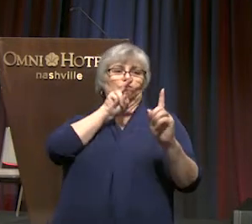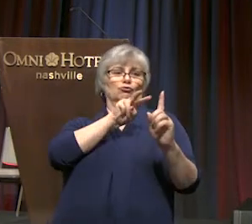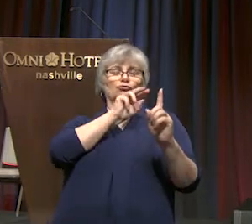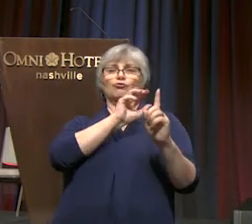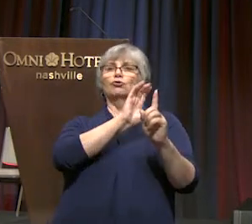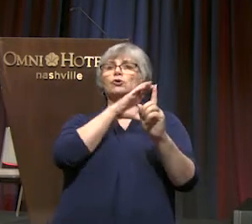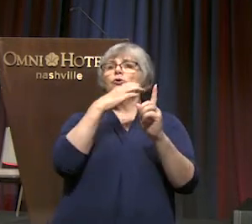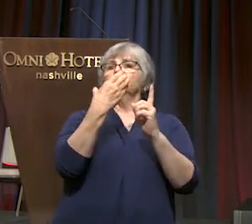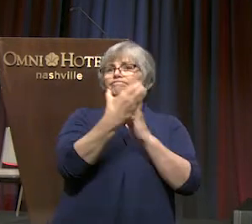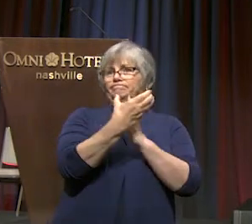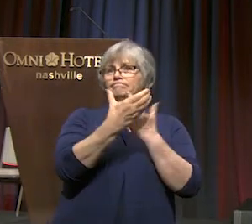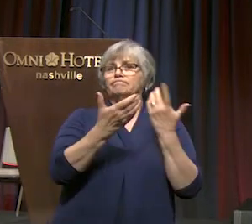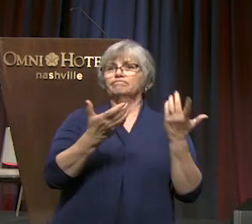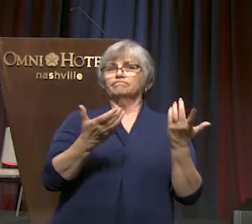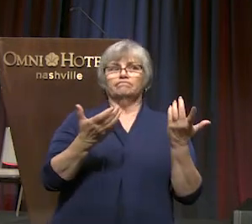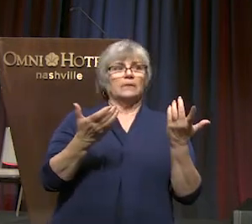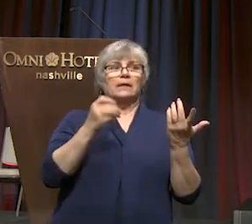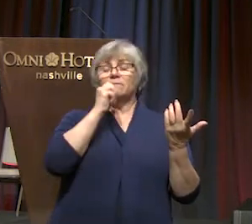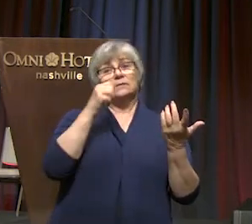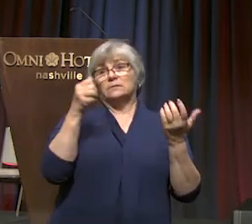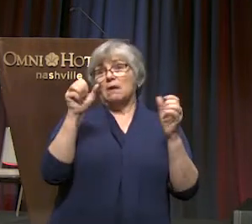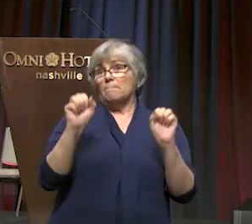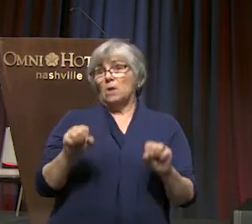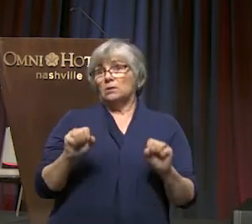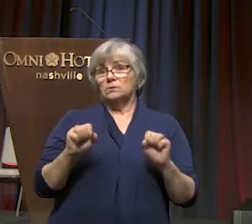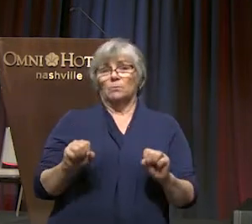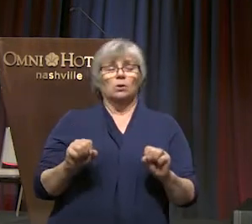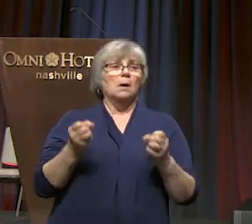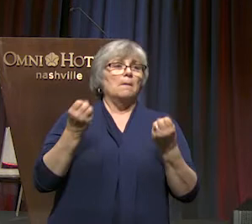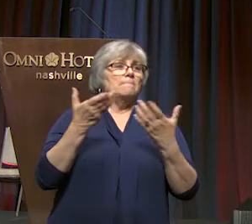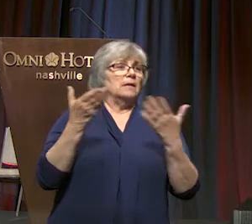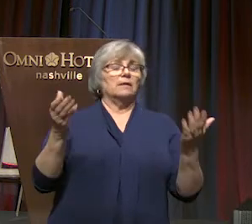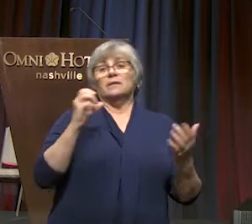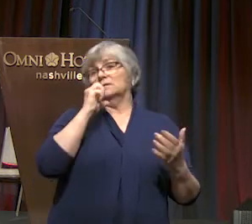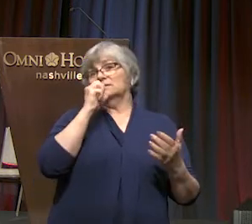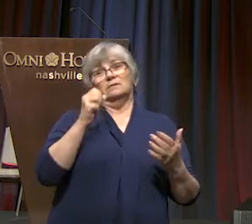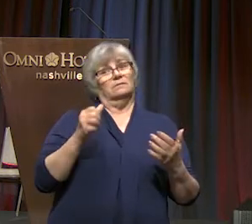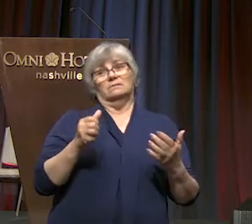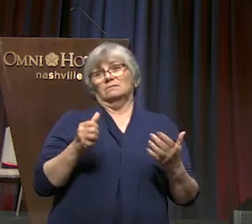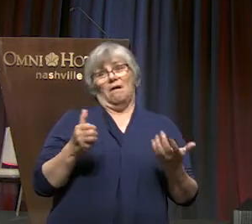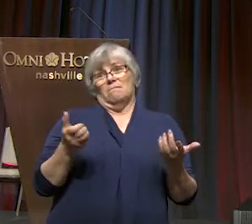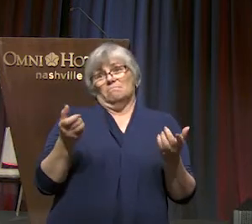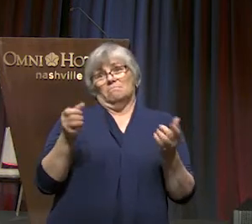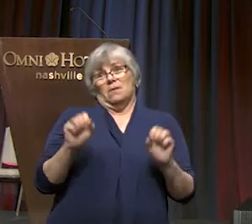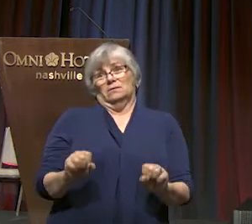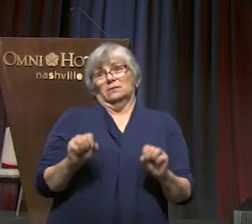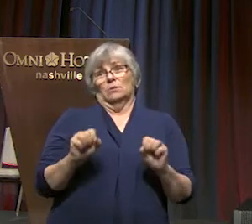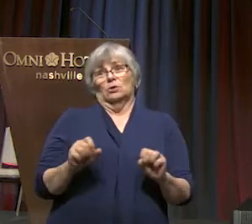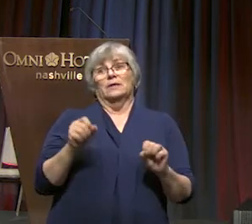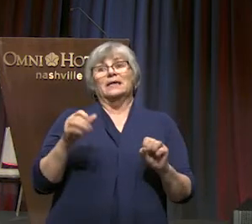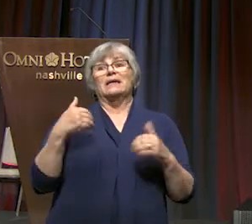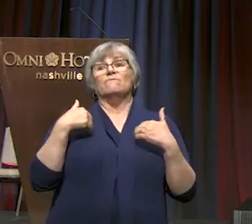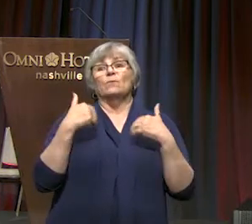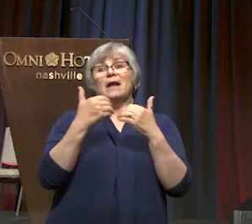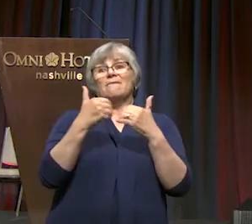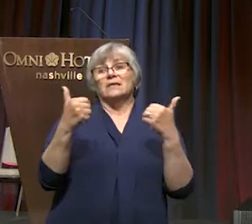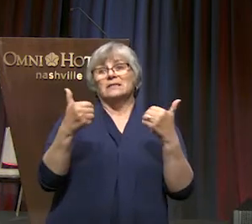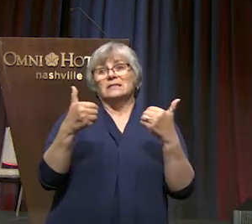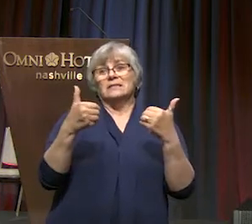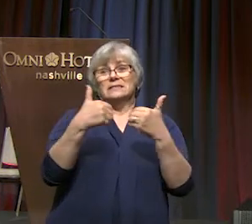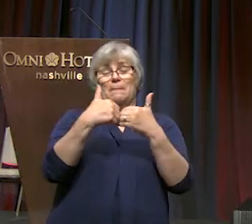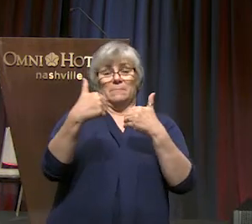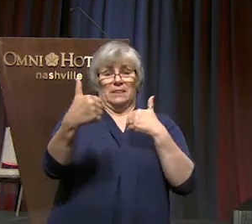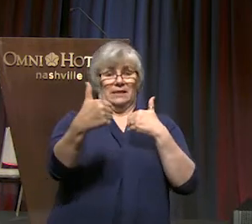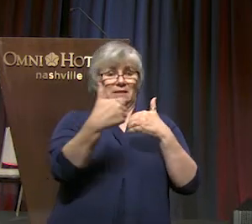If that is not possible, and many things indicate that it is not, if we have a split, then